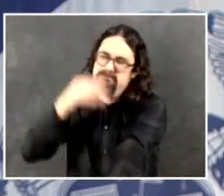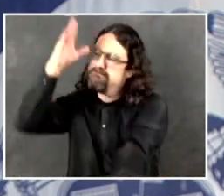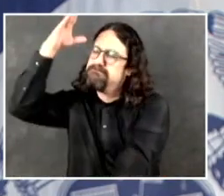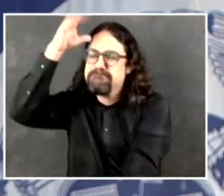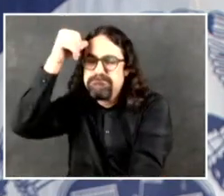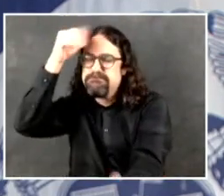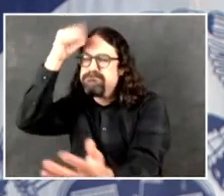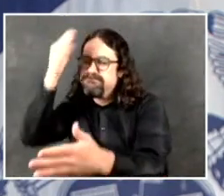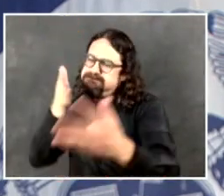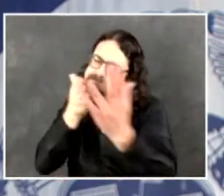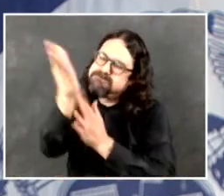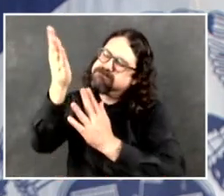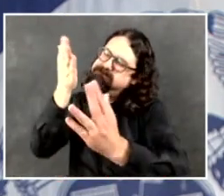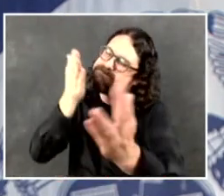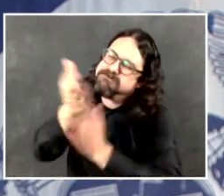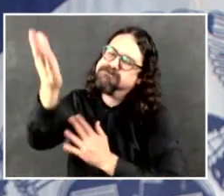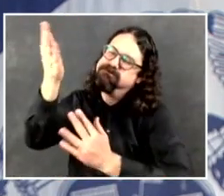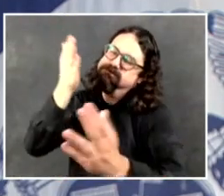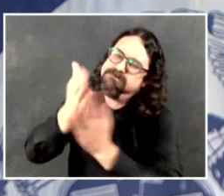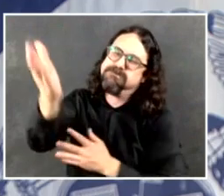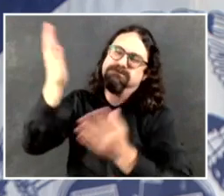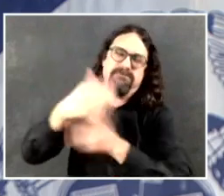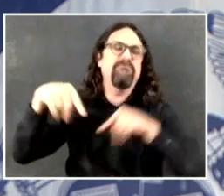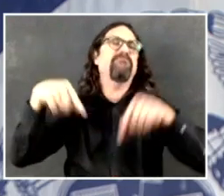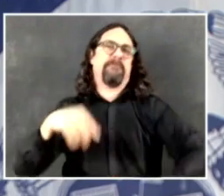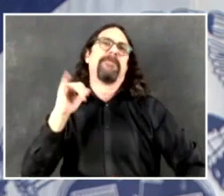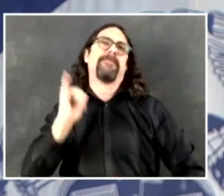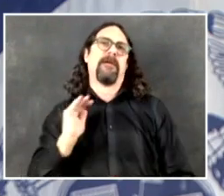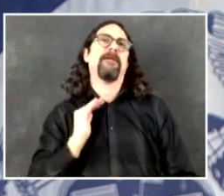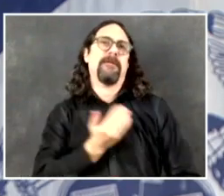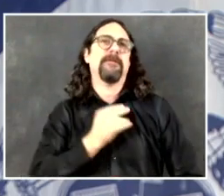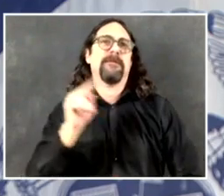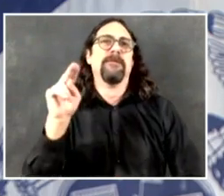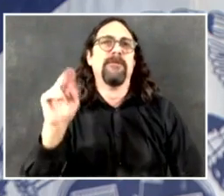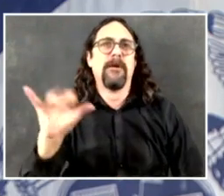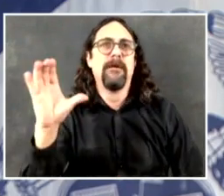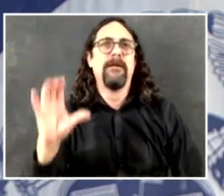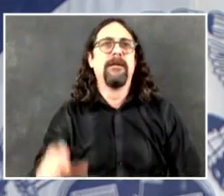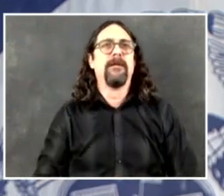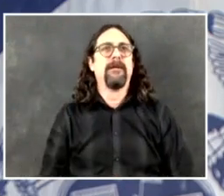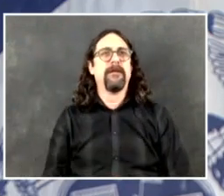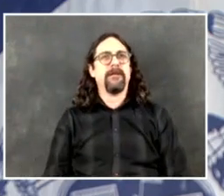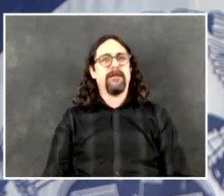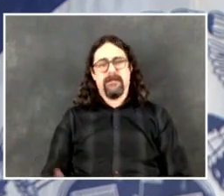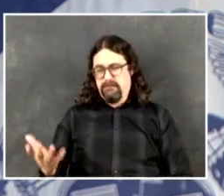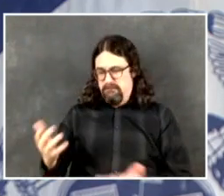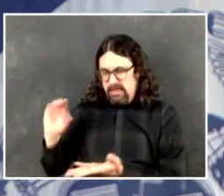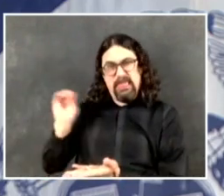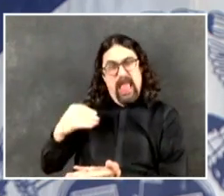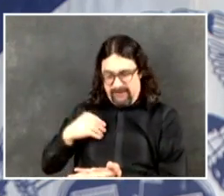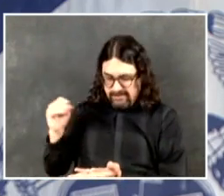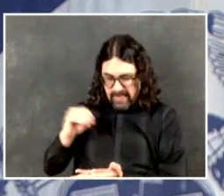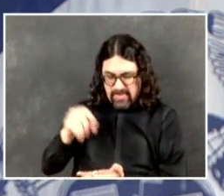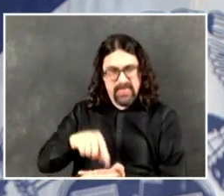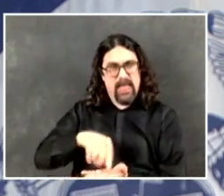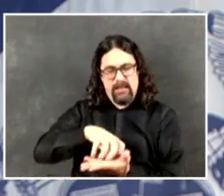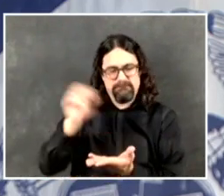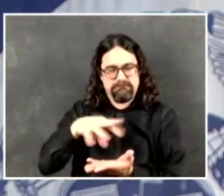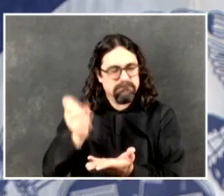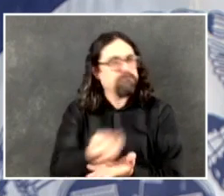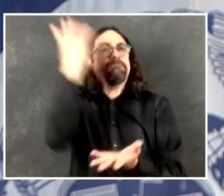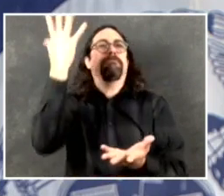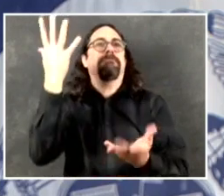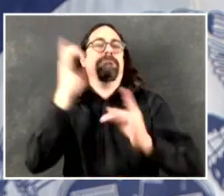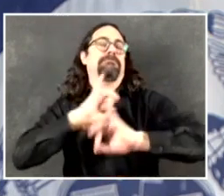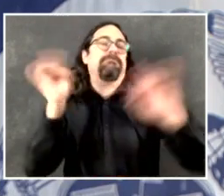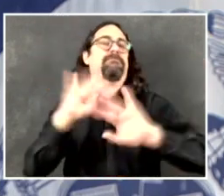you've made something out of nothing, you know what I mean. And this city, I can't tell you how many times in our history people said it was